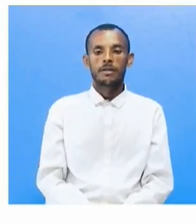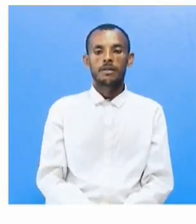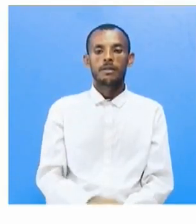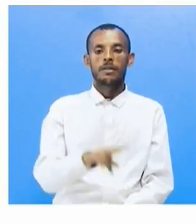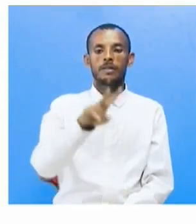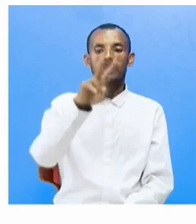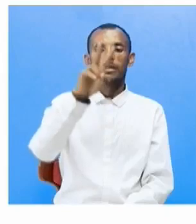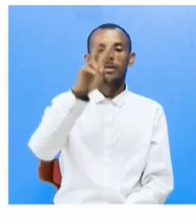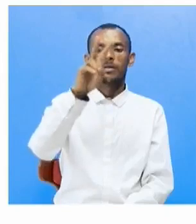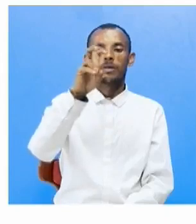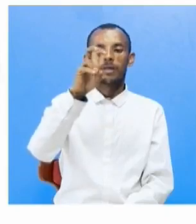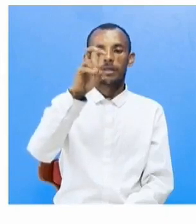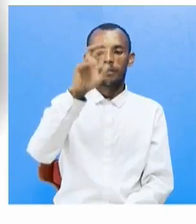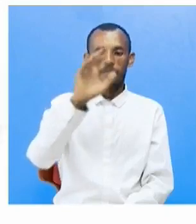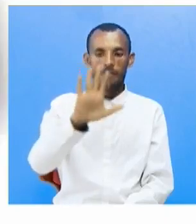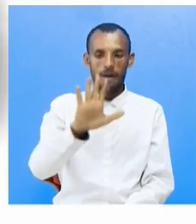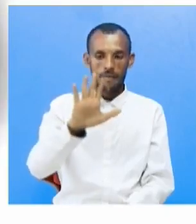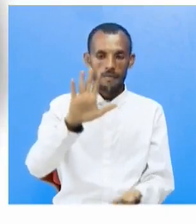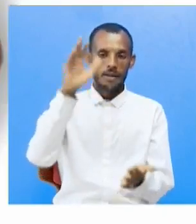25,000 birr,